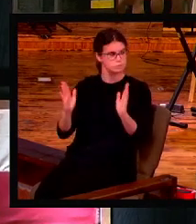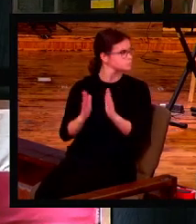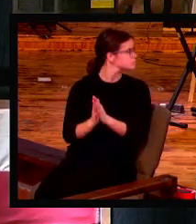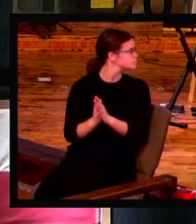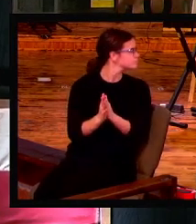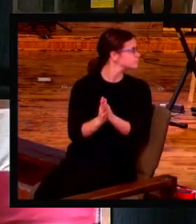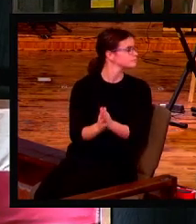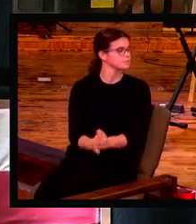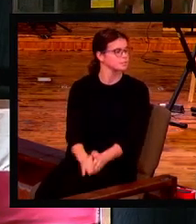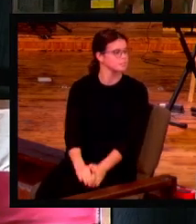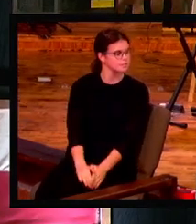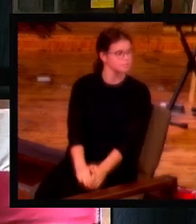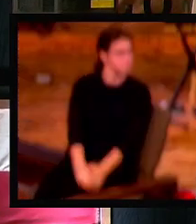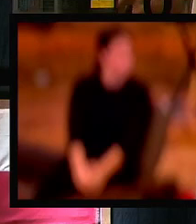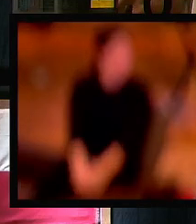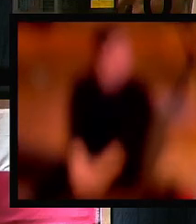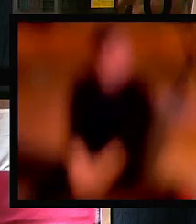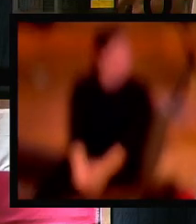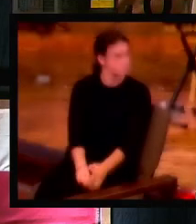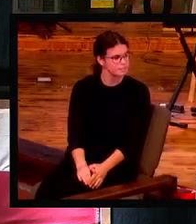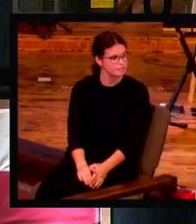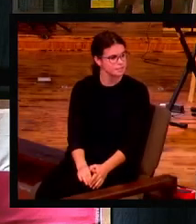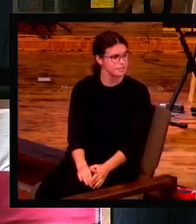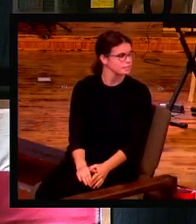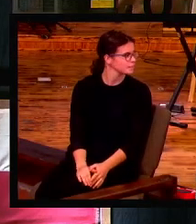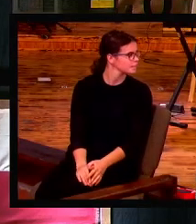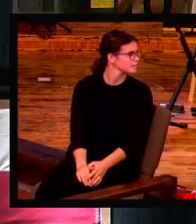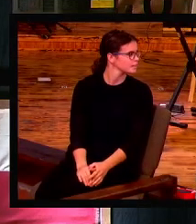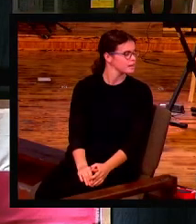Now you can't see it. We can't win.